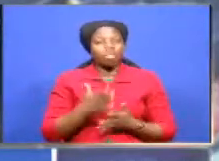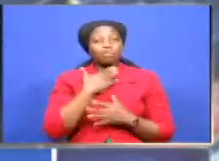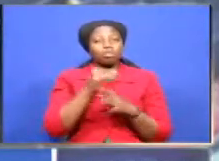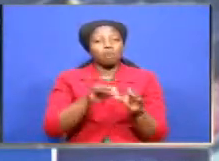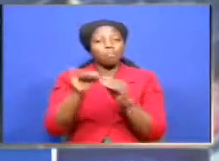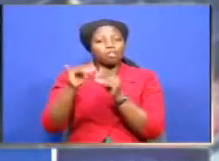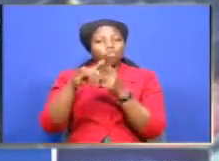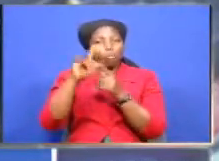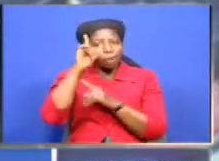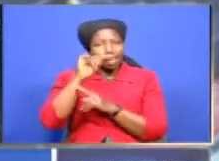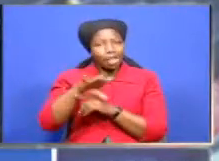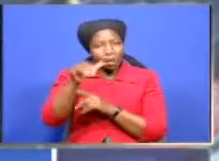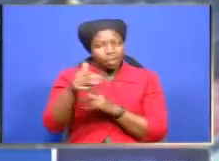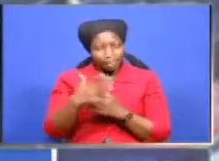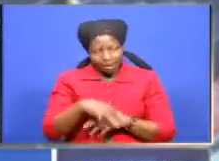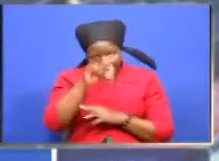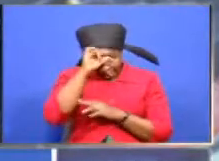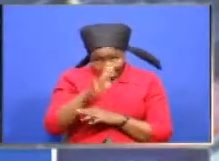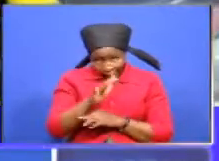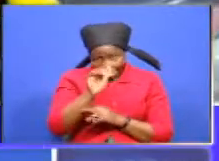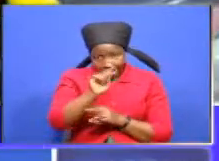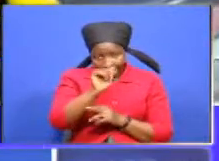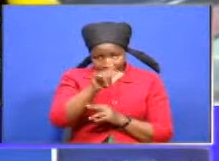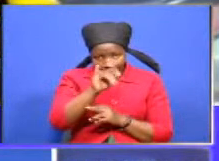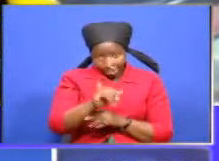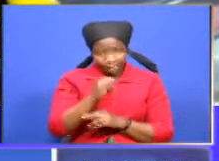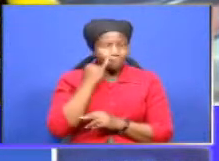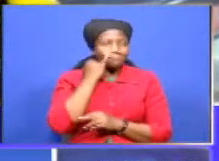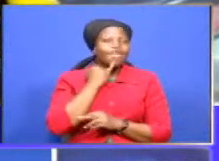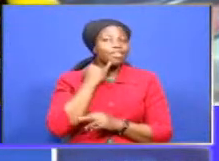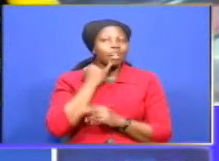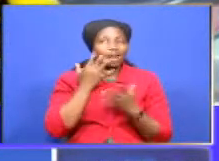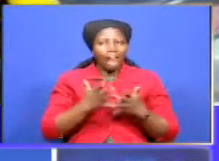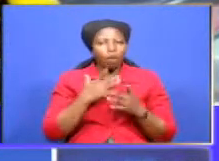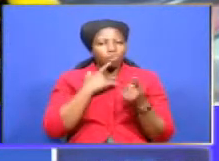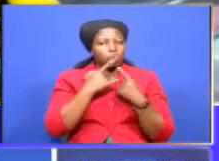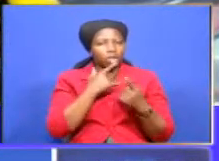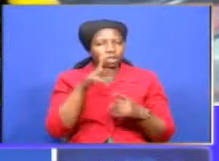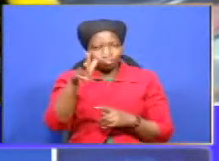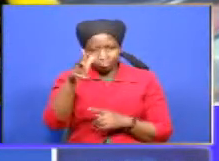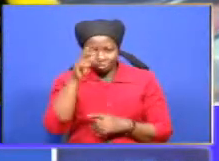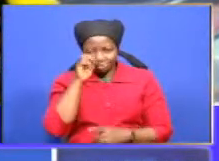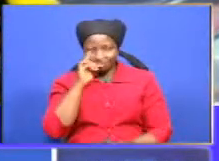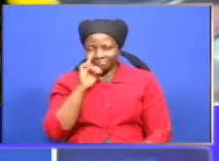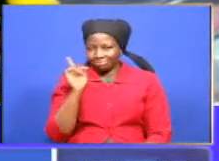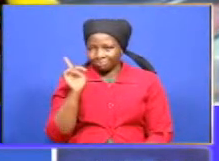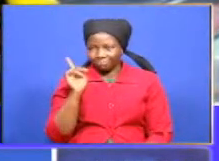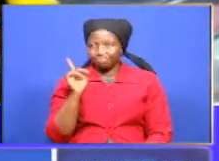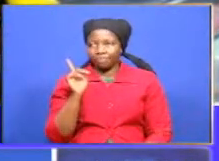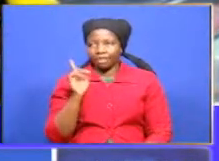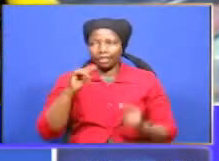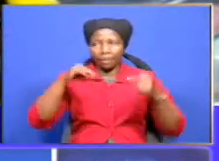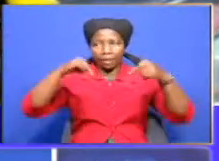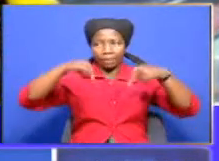Mombasa County. The Governor Ali Hassan Joho is currently speaking. Let's listen in. Them today.